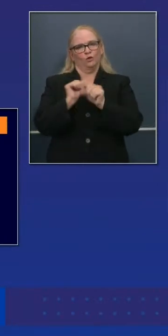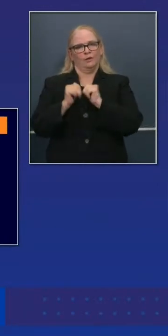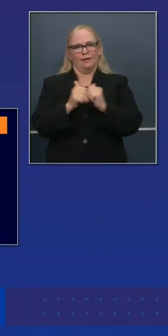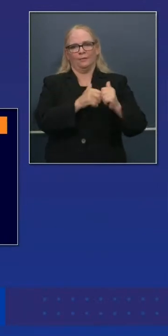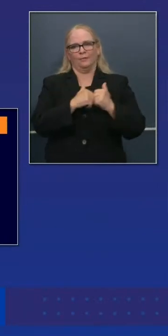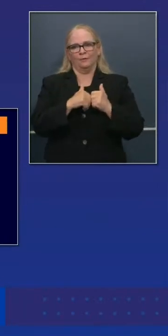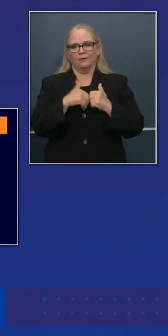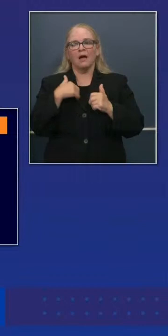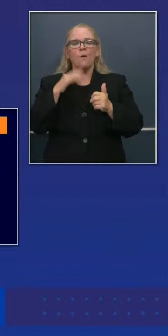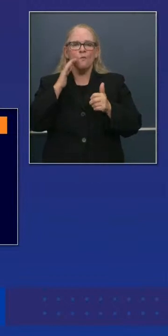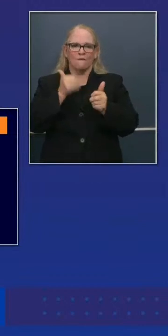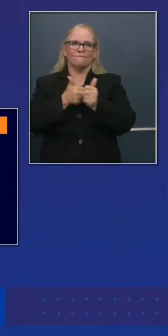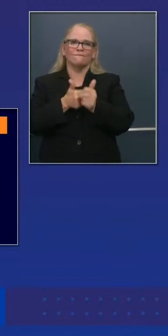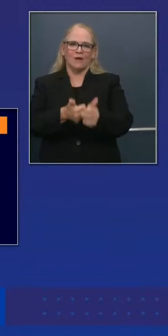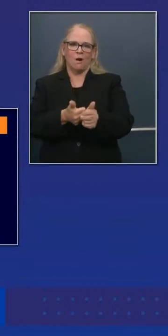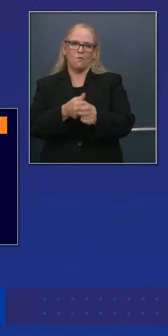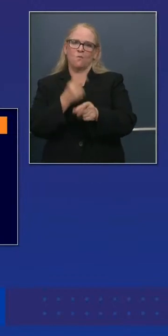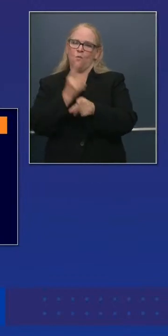Thank you.